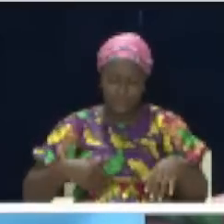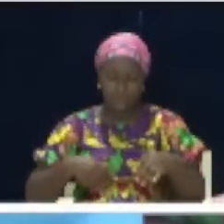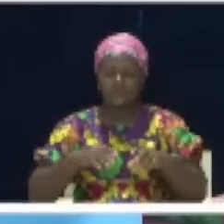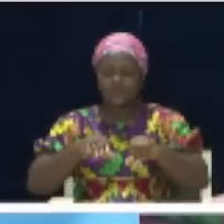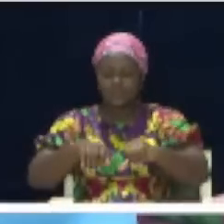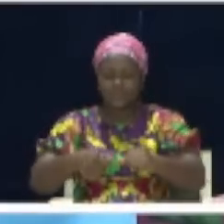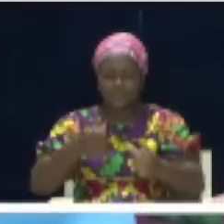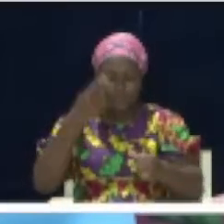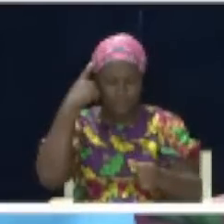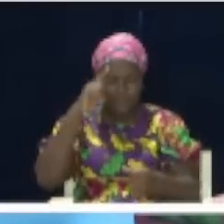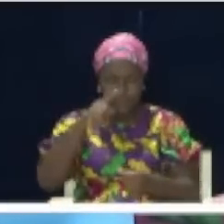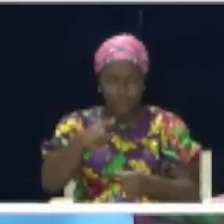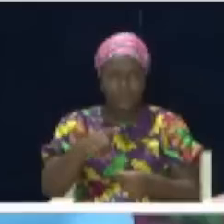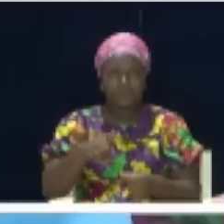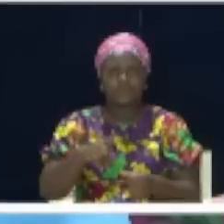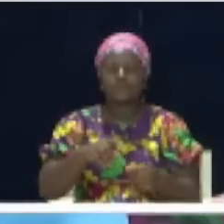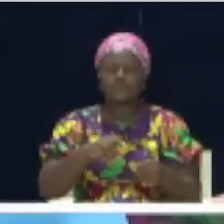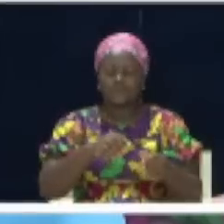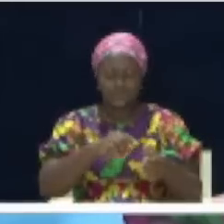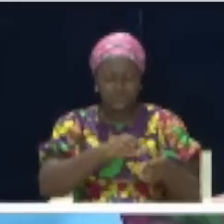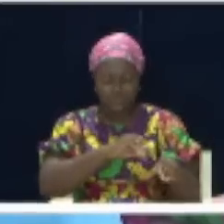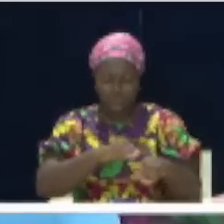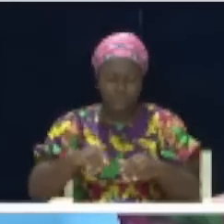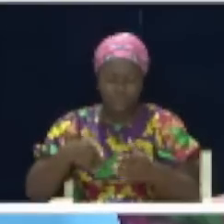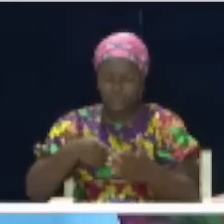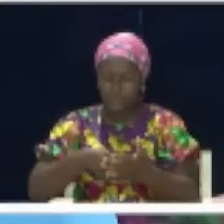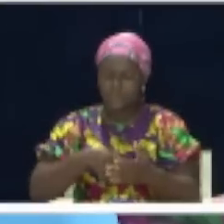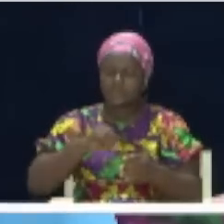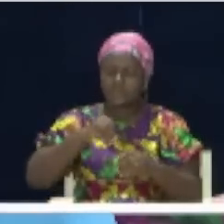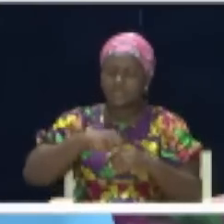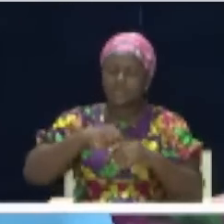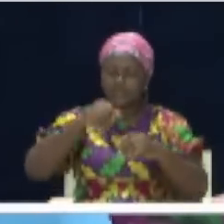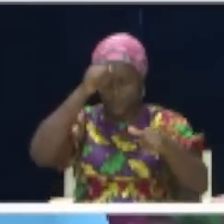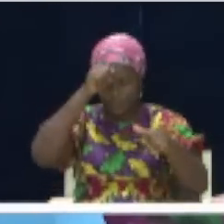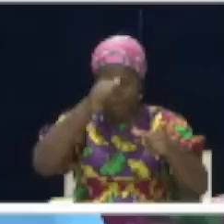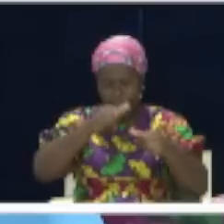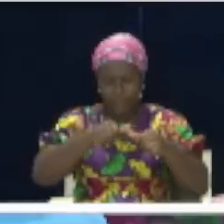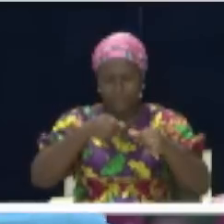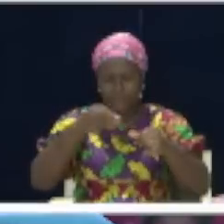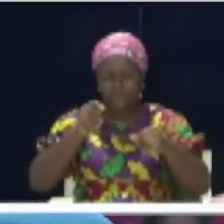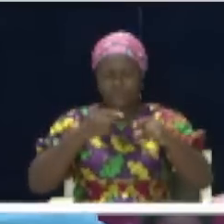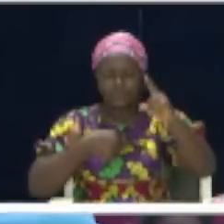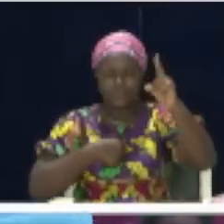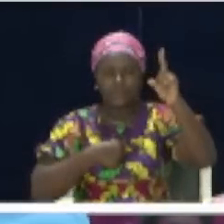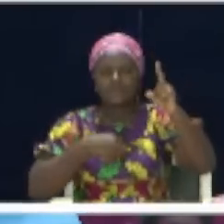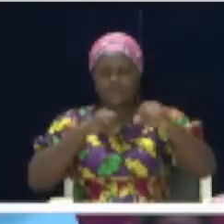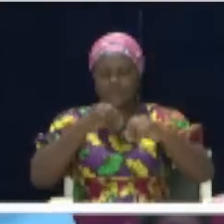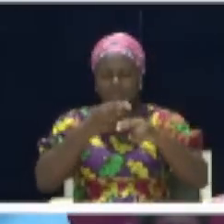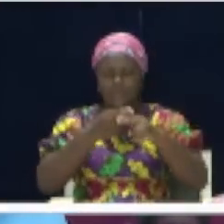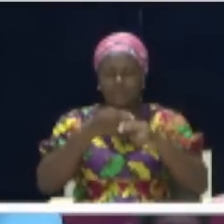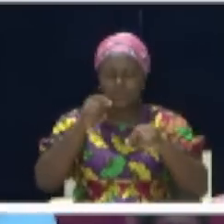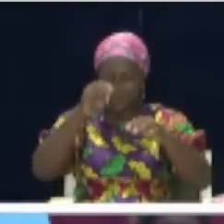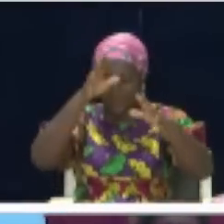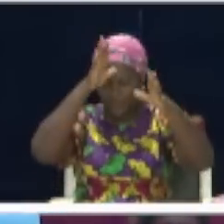you. Do this in remembrance of me. In the name of the